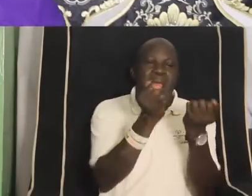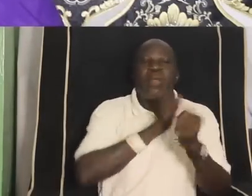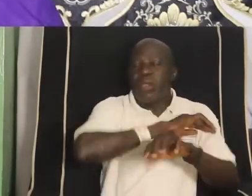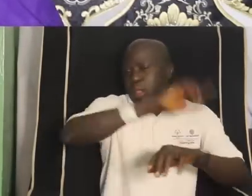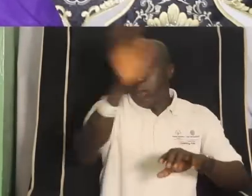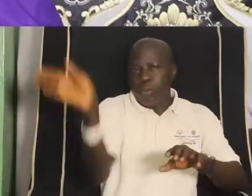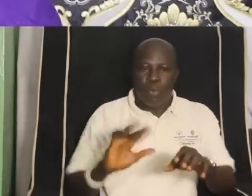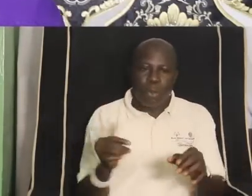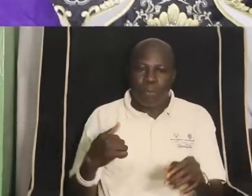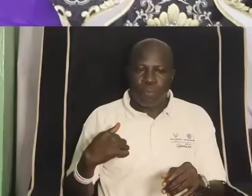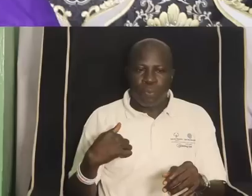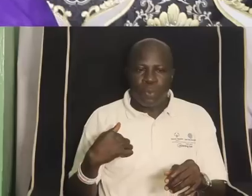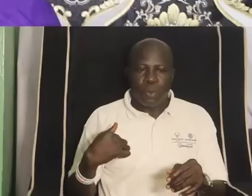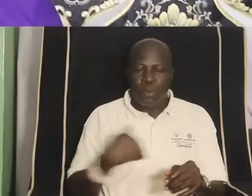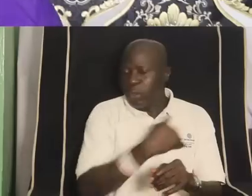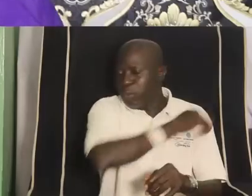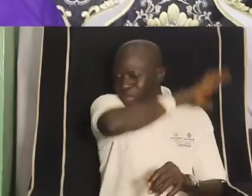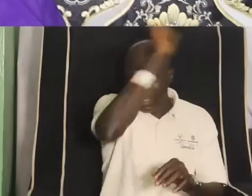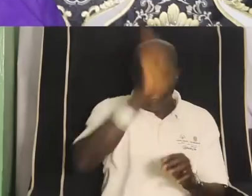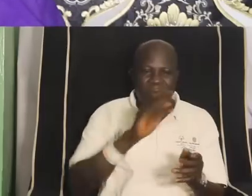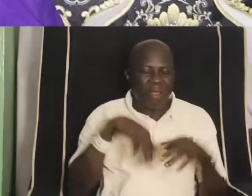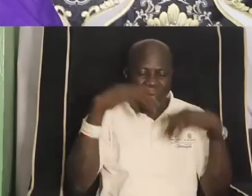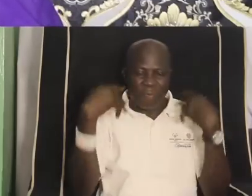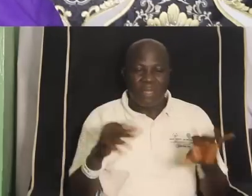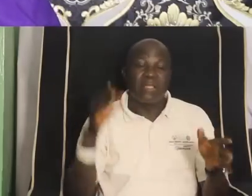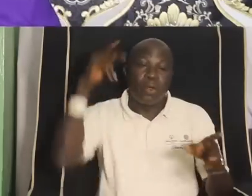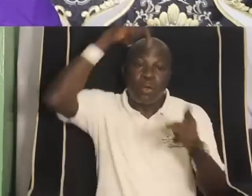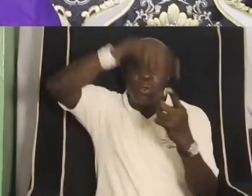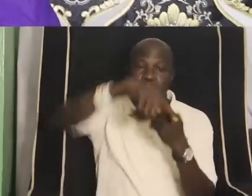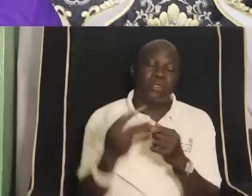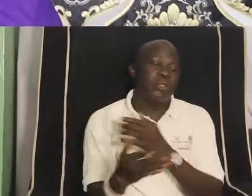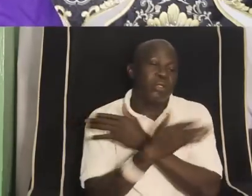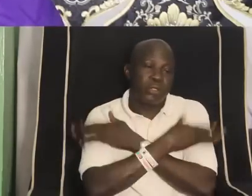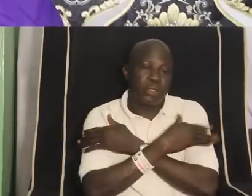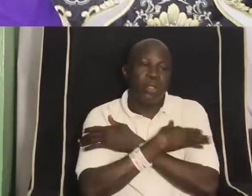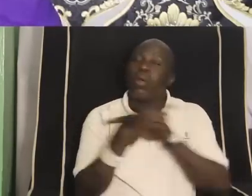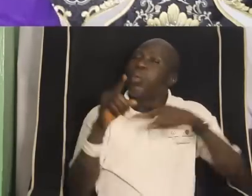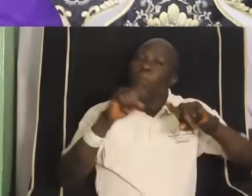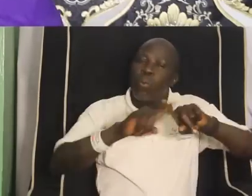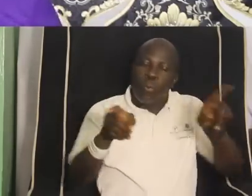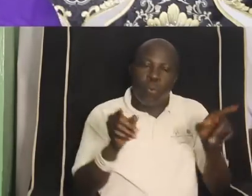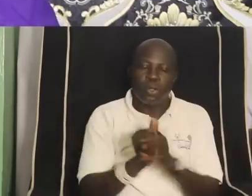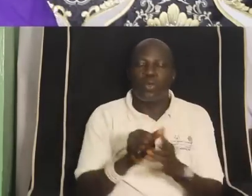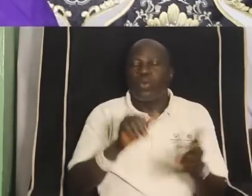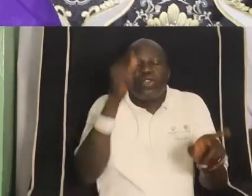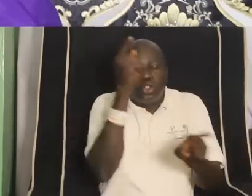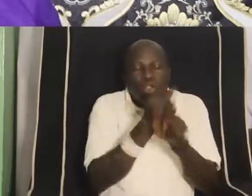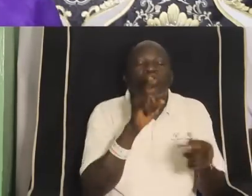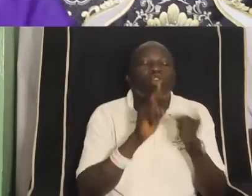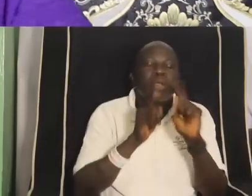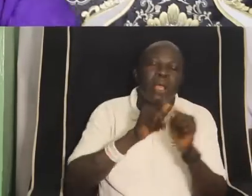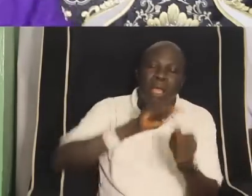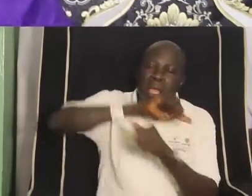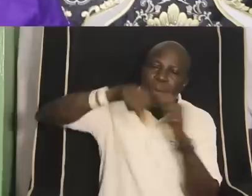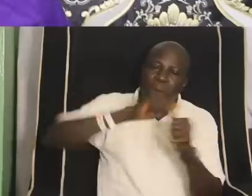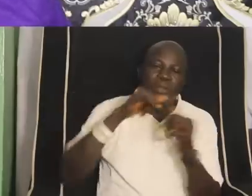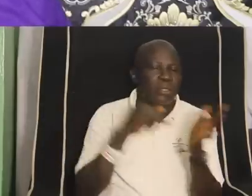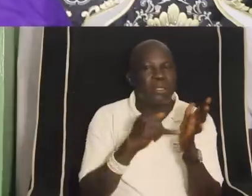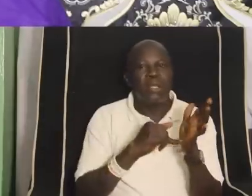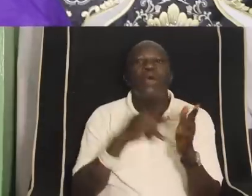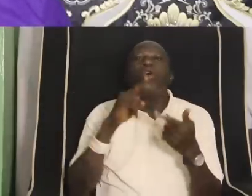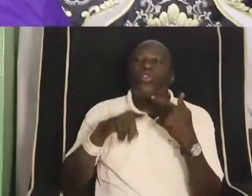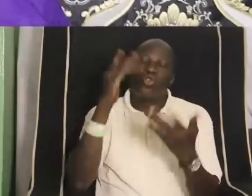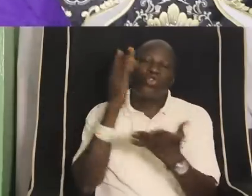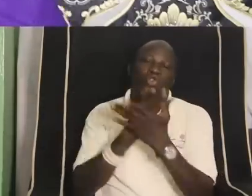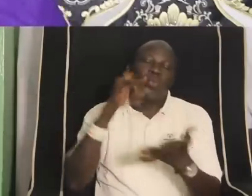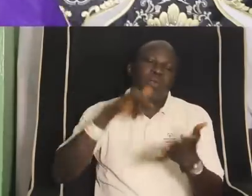Le pare ta ma ni ka se di Sunday. You said we should understand it is Sunday. Sugbon. Bet. Agbodo menu ba. We must talk about it. Ka stop e bai. To